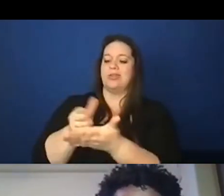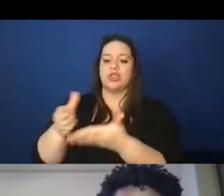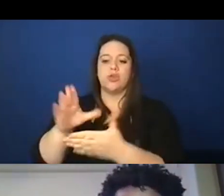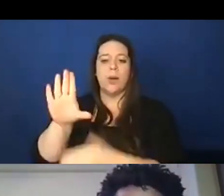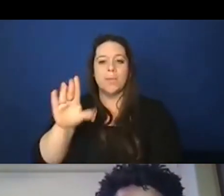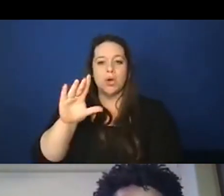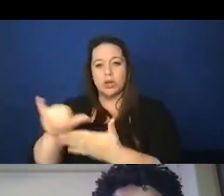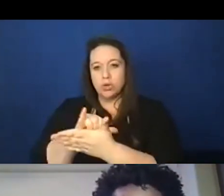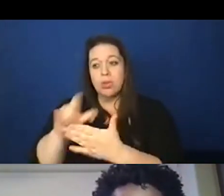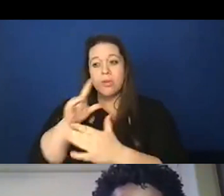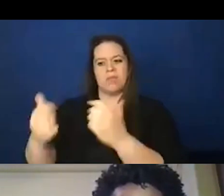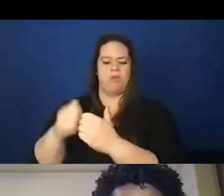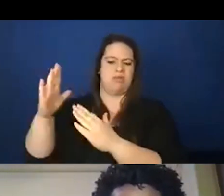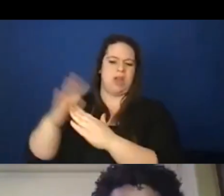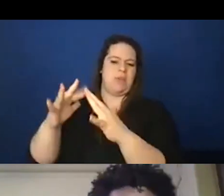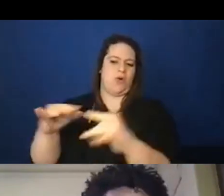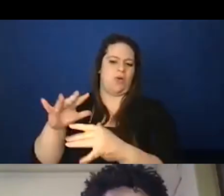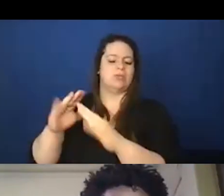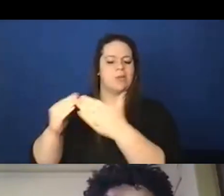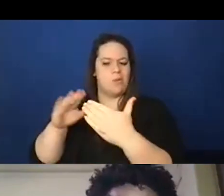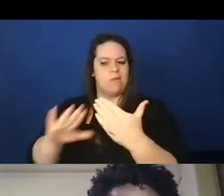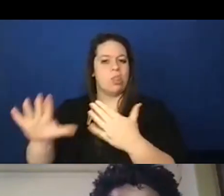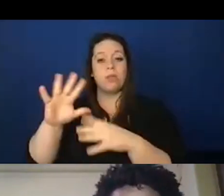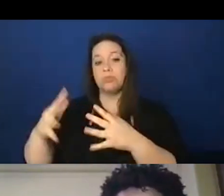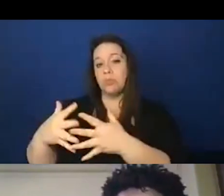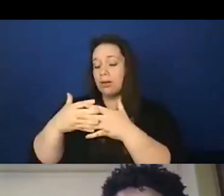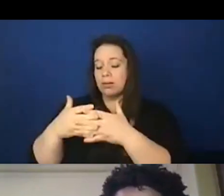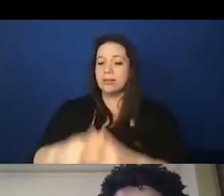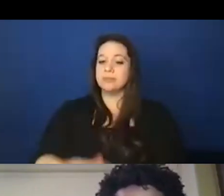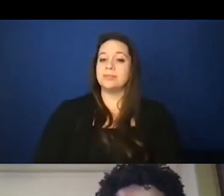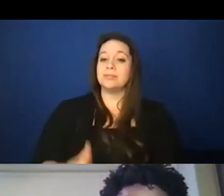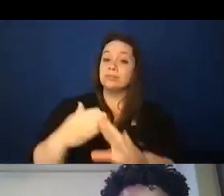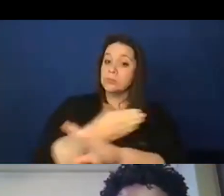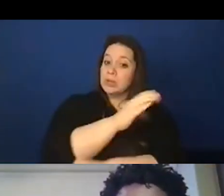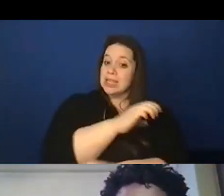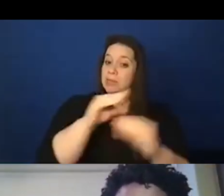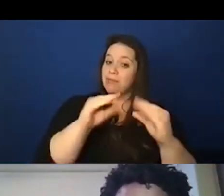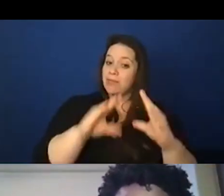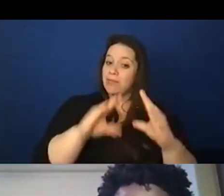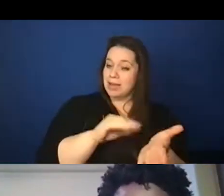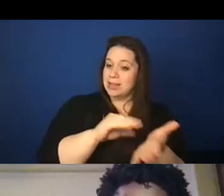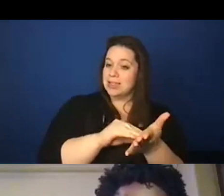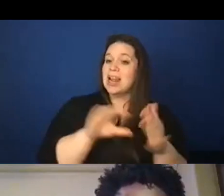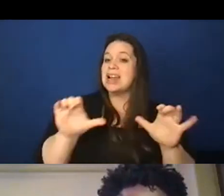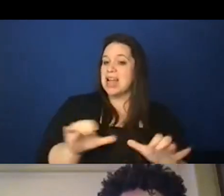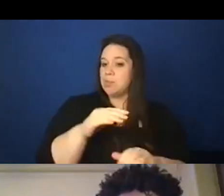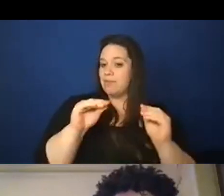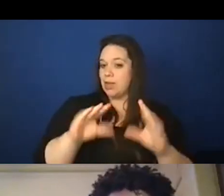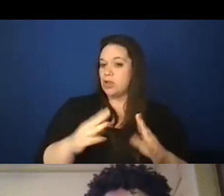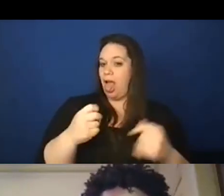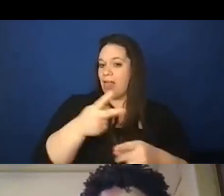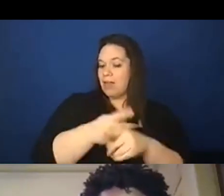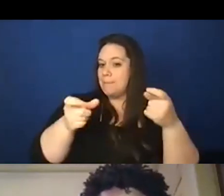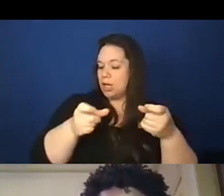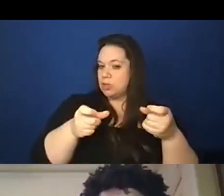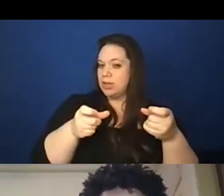communities in the nation. Prior to joining Downstate, Dr. Riley served as clinical professor of medicine and adjunct professor of healthcare